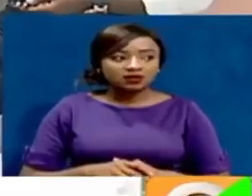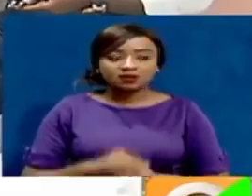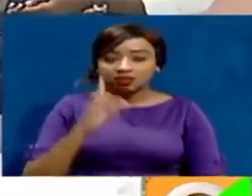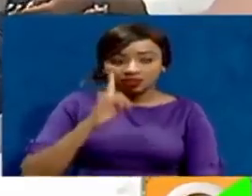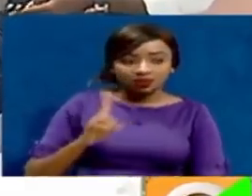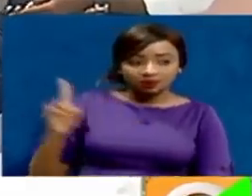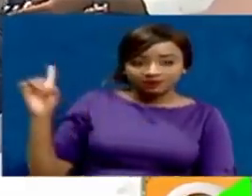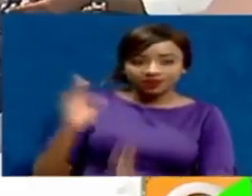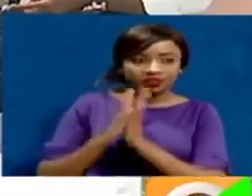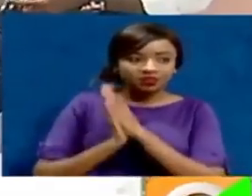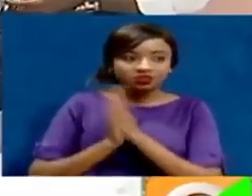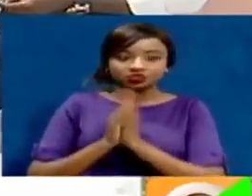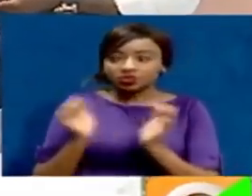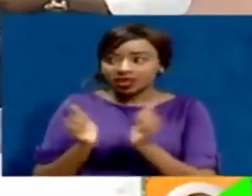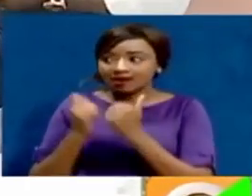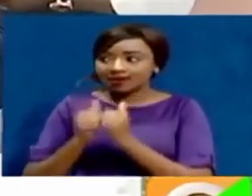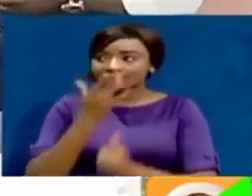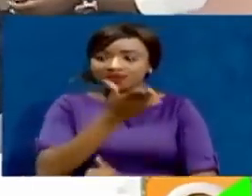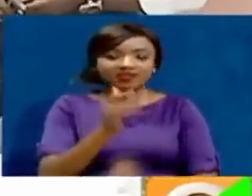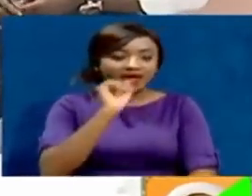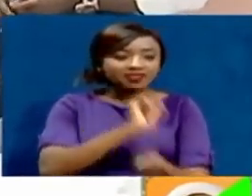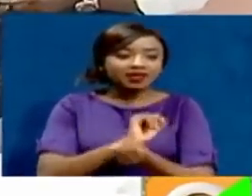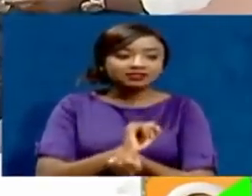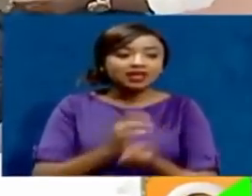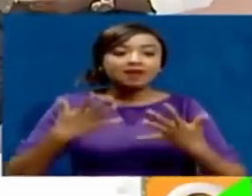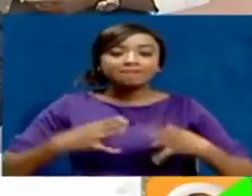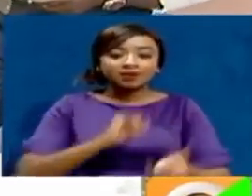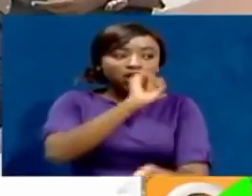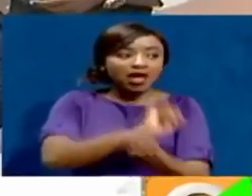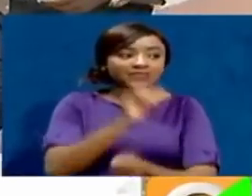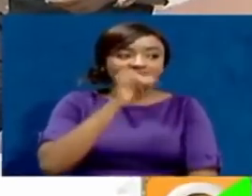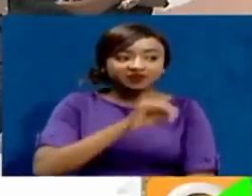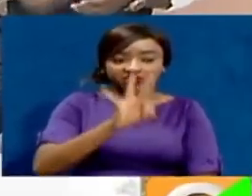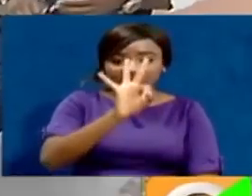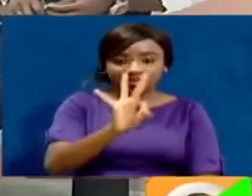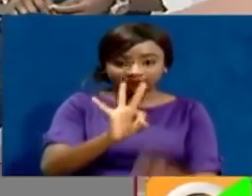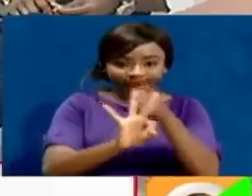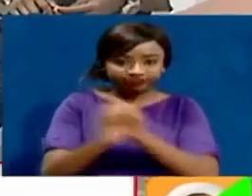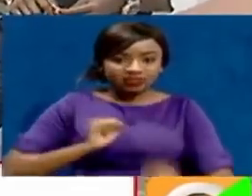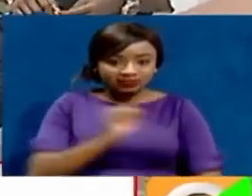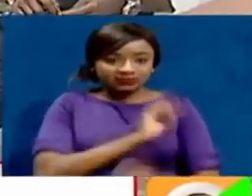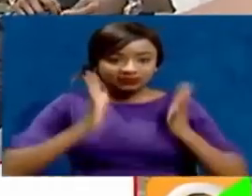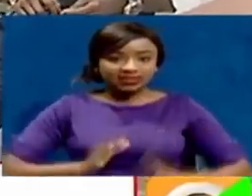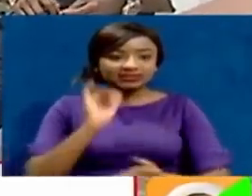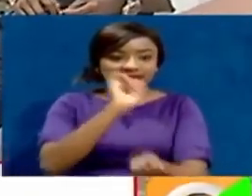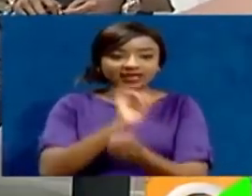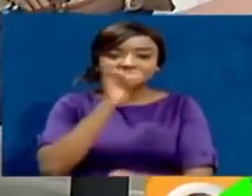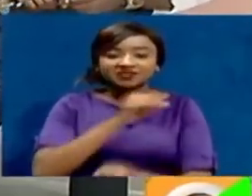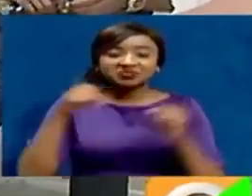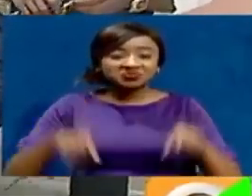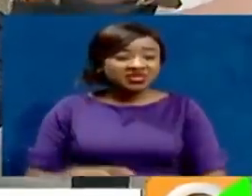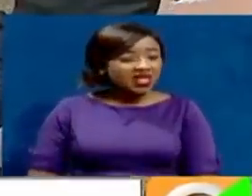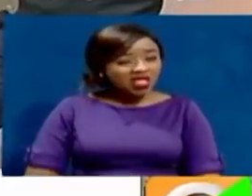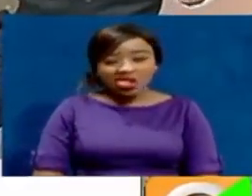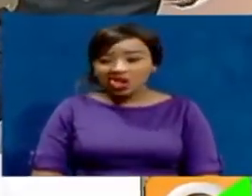So this story you're seeing here is part of the arrest that was going on. This is the number of people who've been arrested, the three of them. Three senators were arrested in a day of drama that